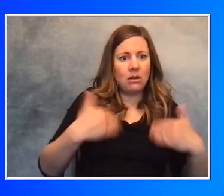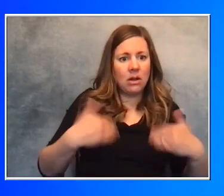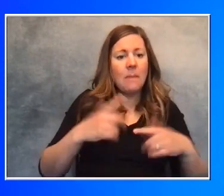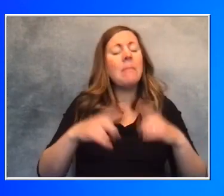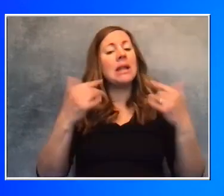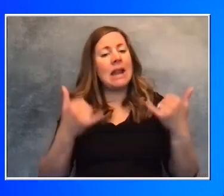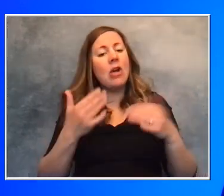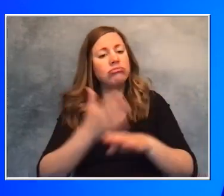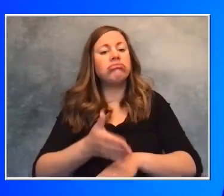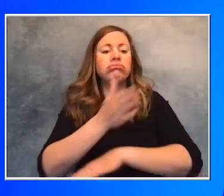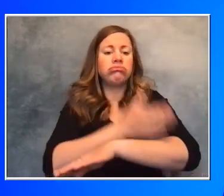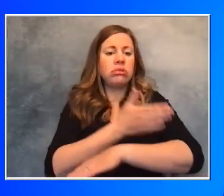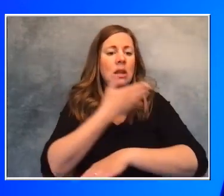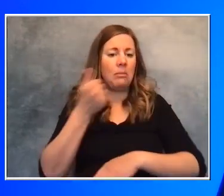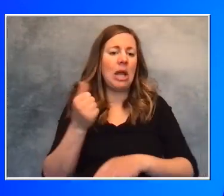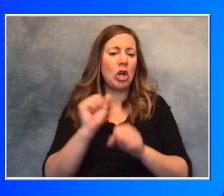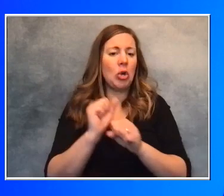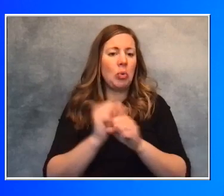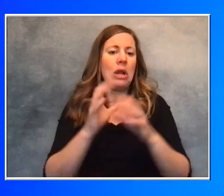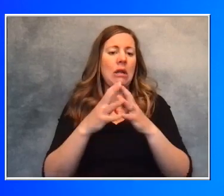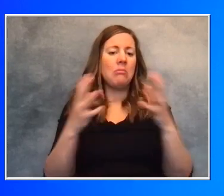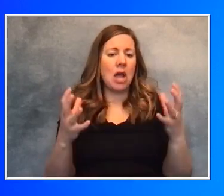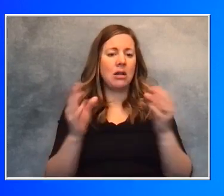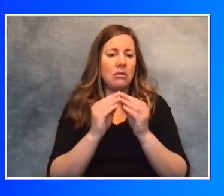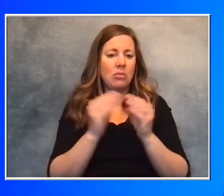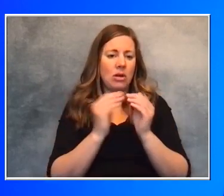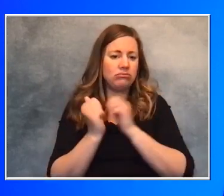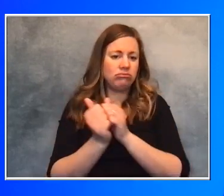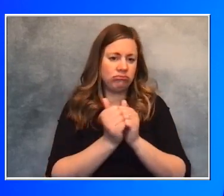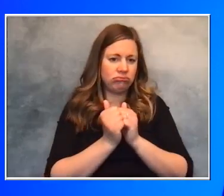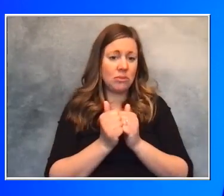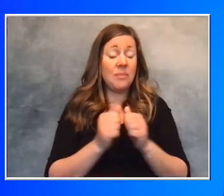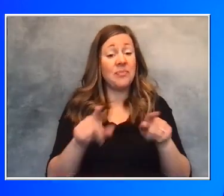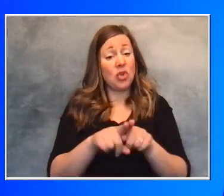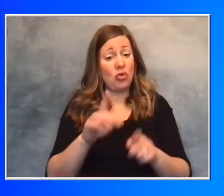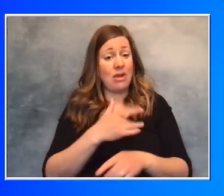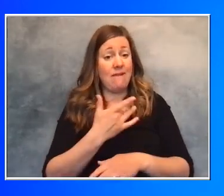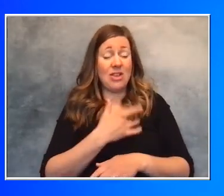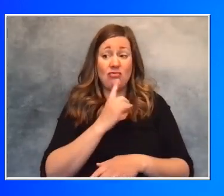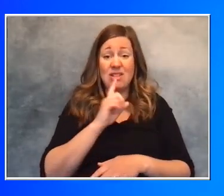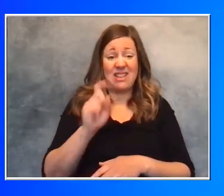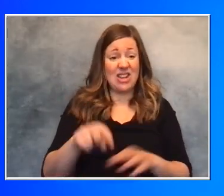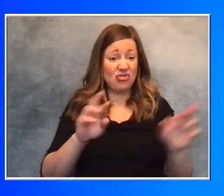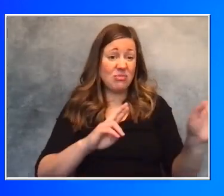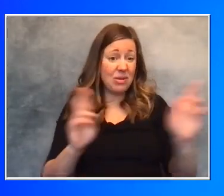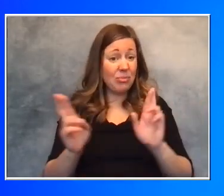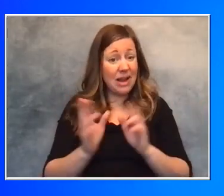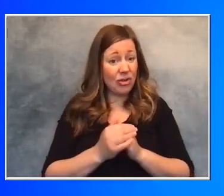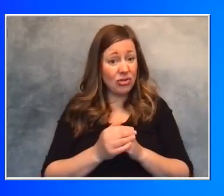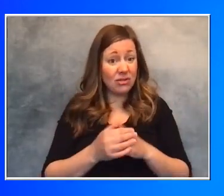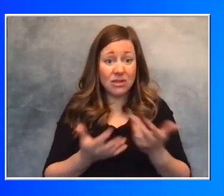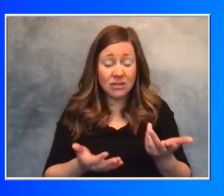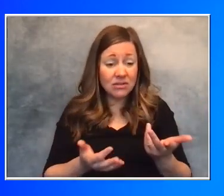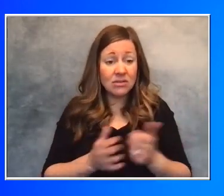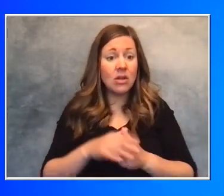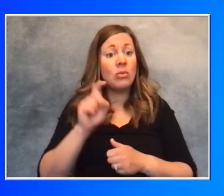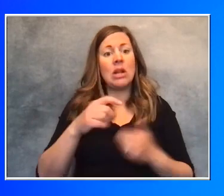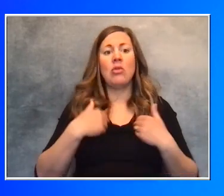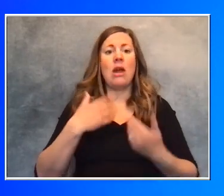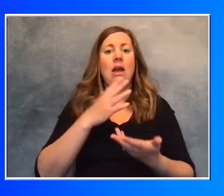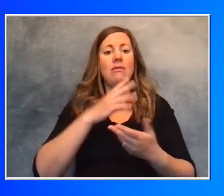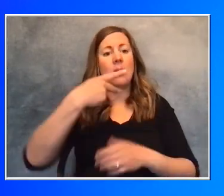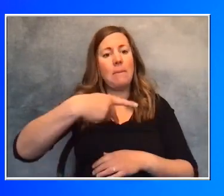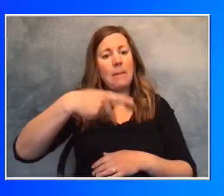working much closer together. I also think that we need to be prepared. We need to have the personal protective